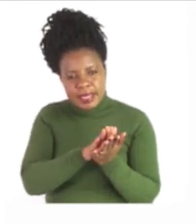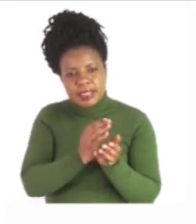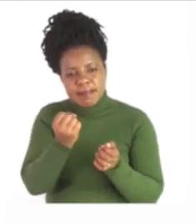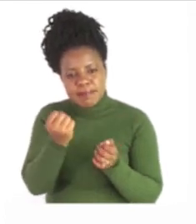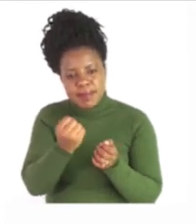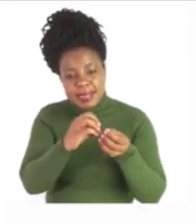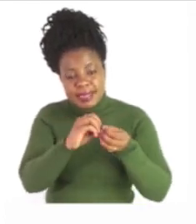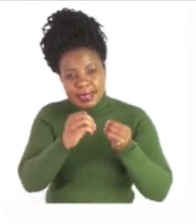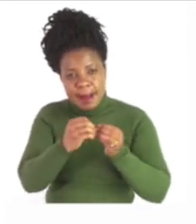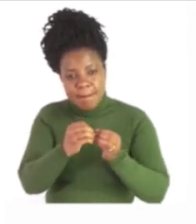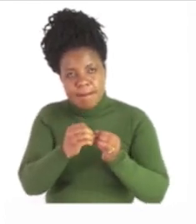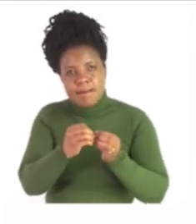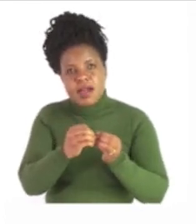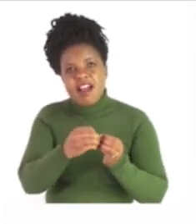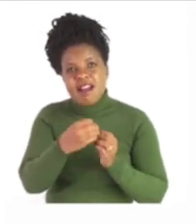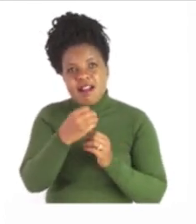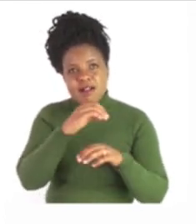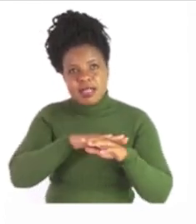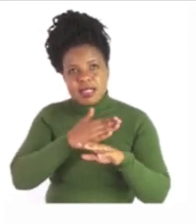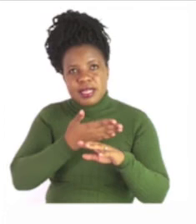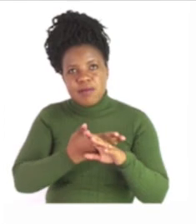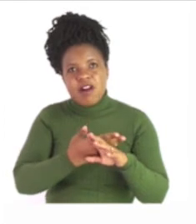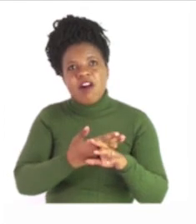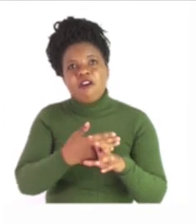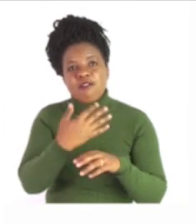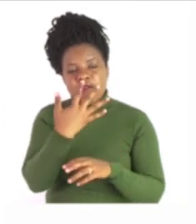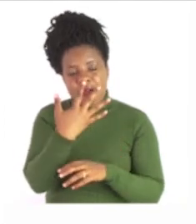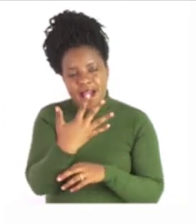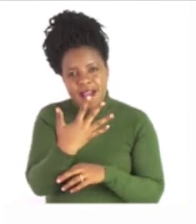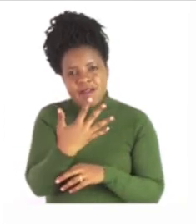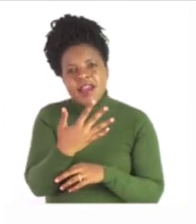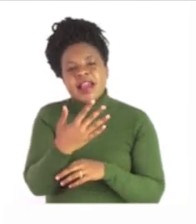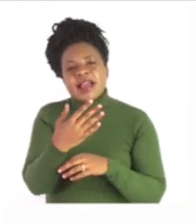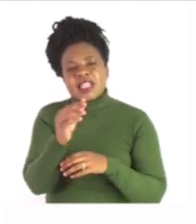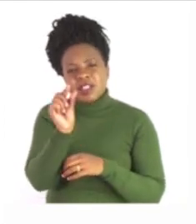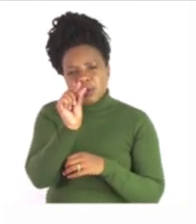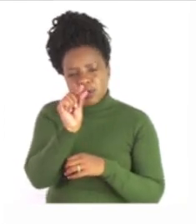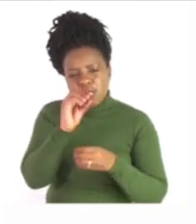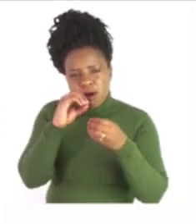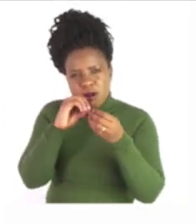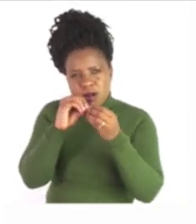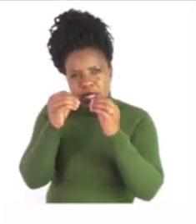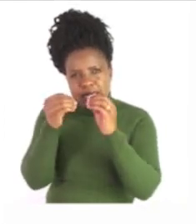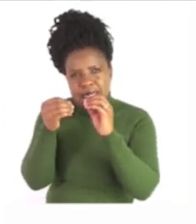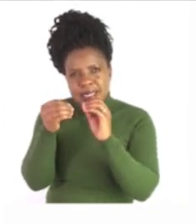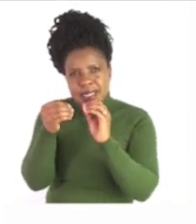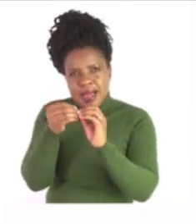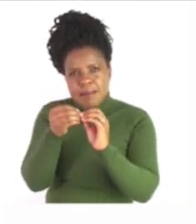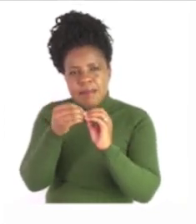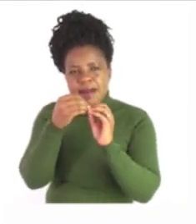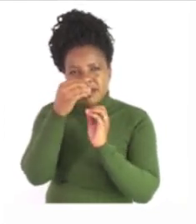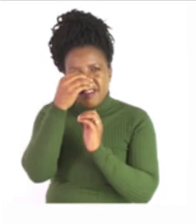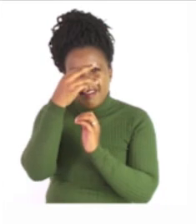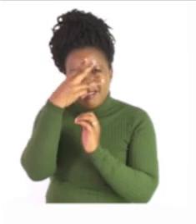little bit later. Note the way the number is written. There is an exponent, which is 3, which